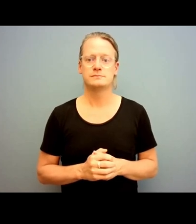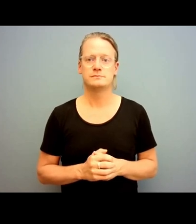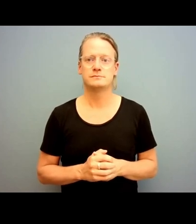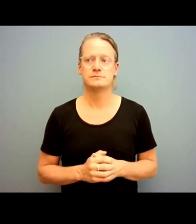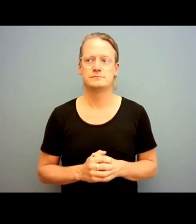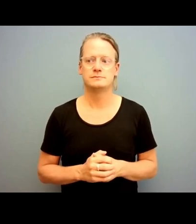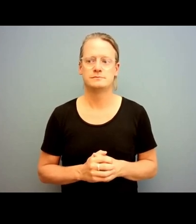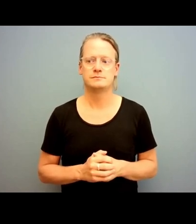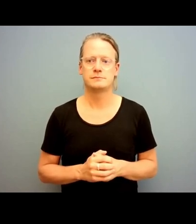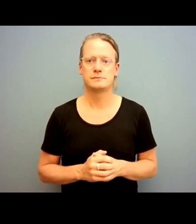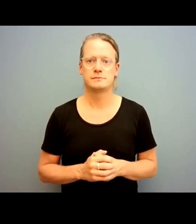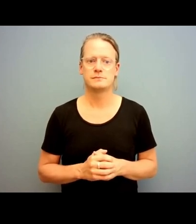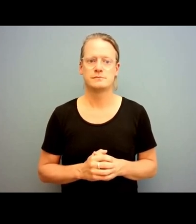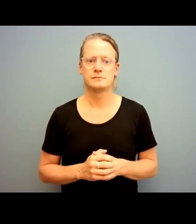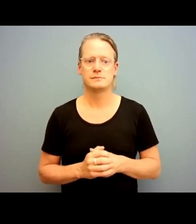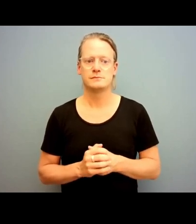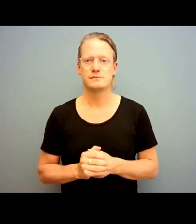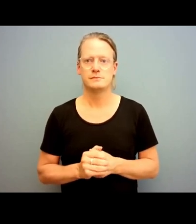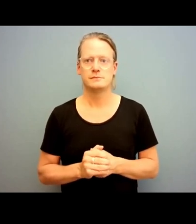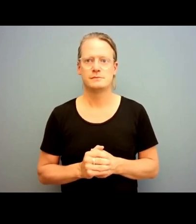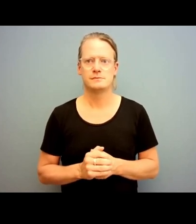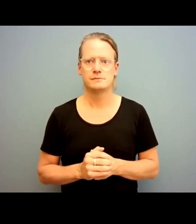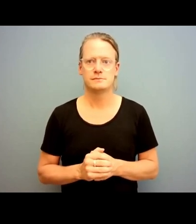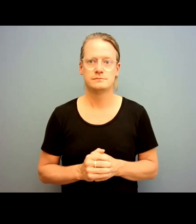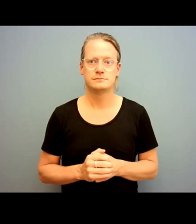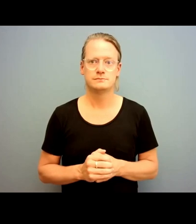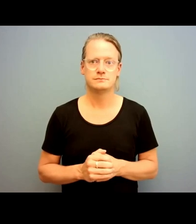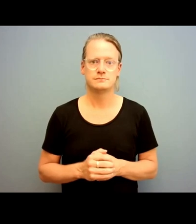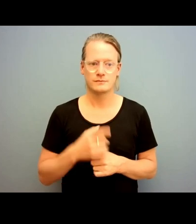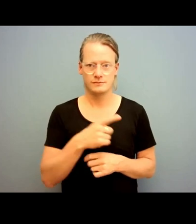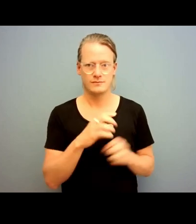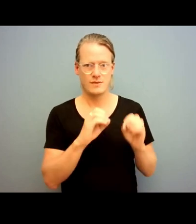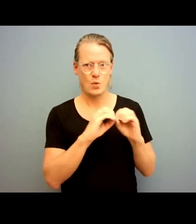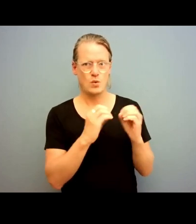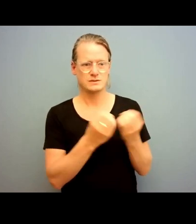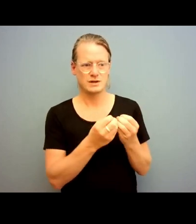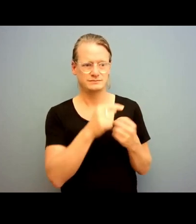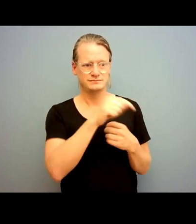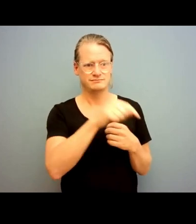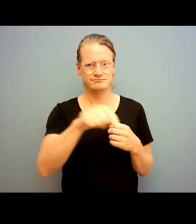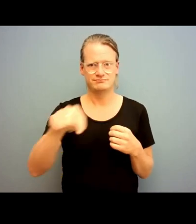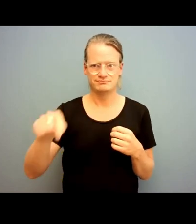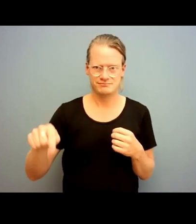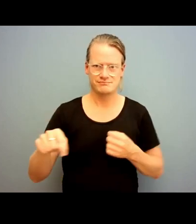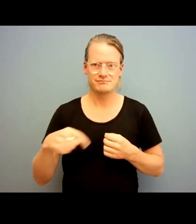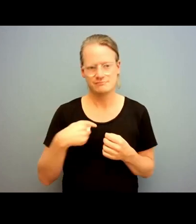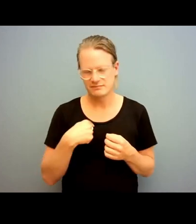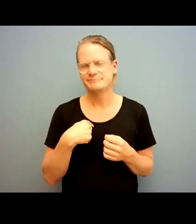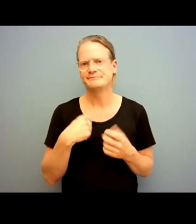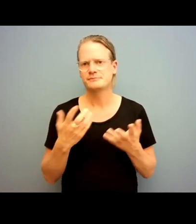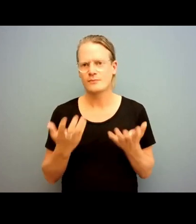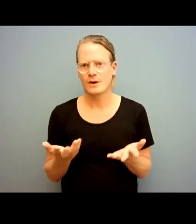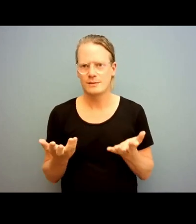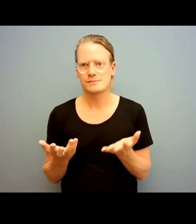from the organizers side, we thought that maybe we could look at the videos